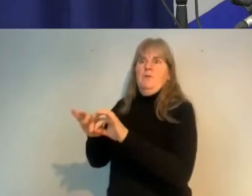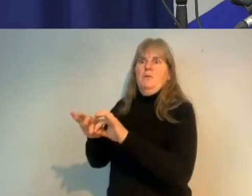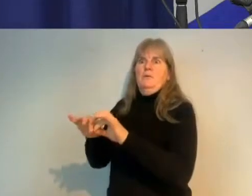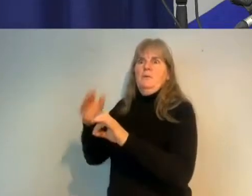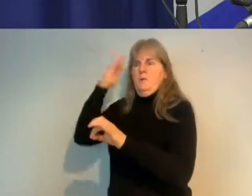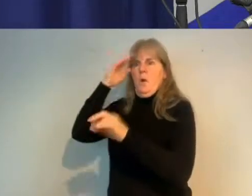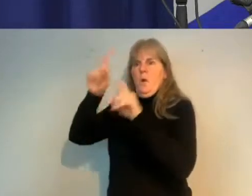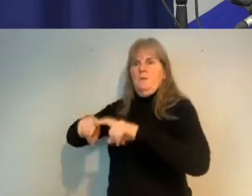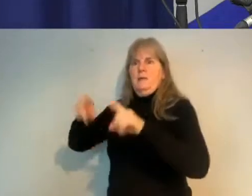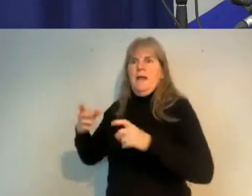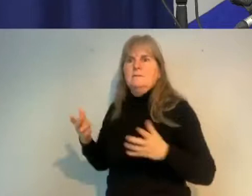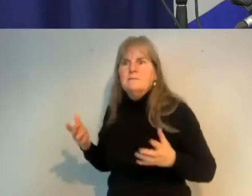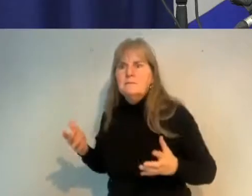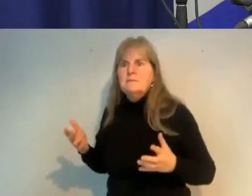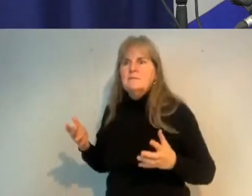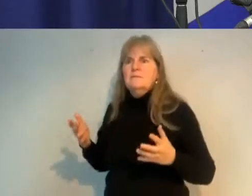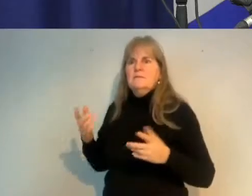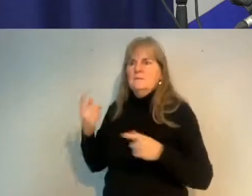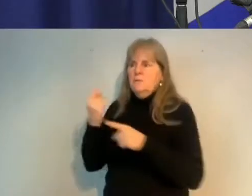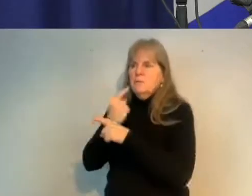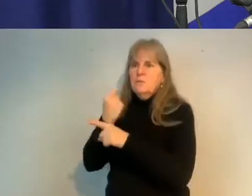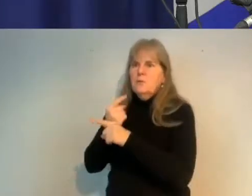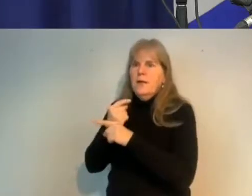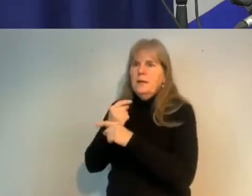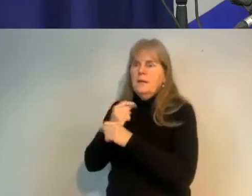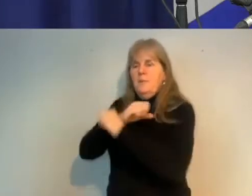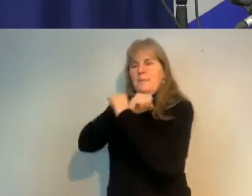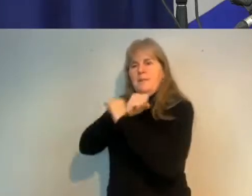that the right things are done to protect their patients.